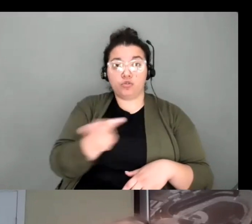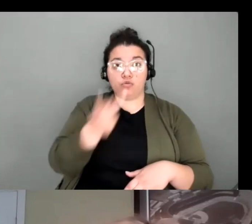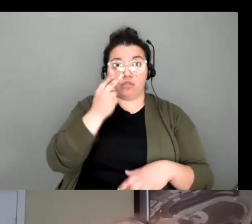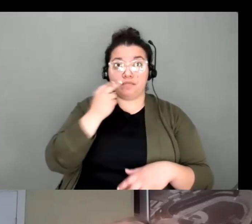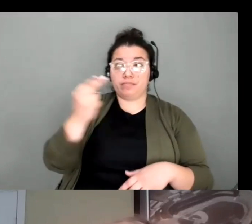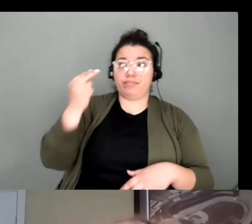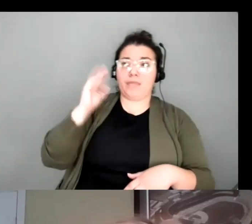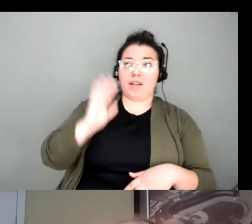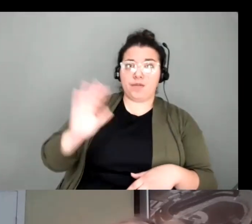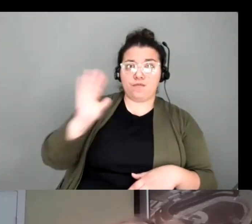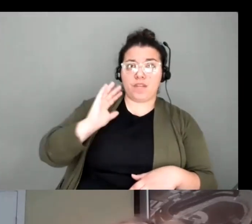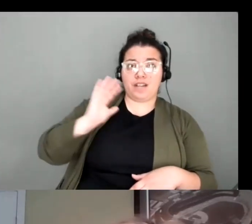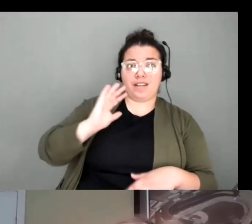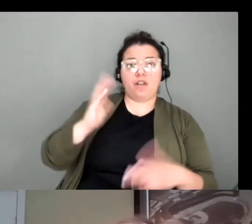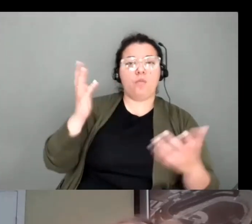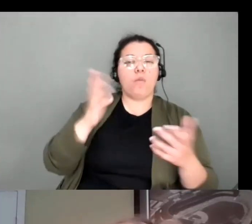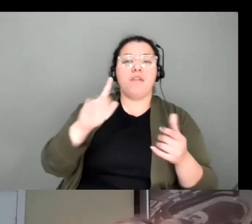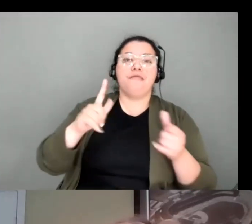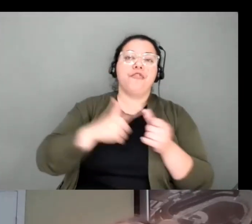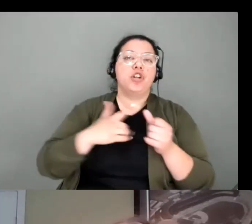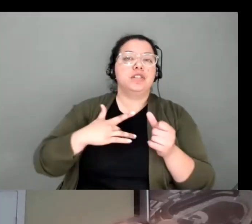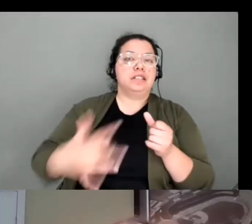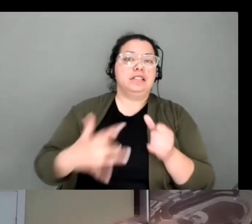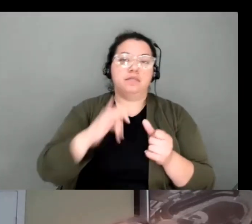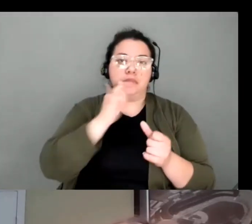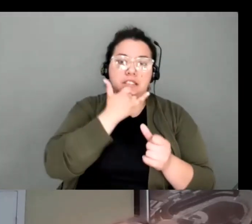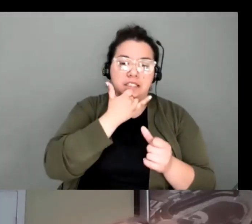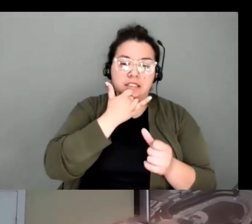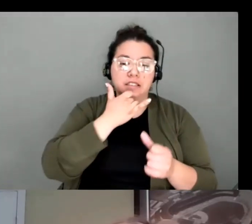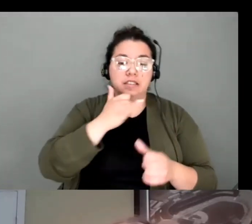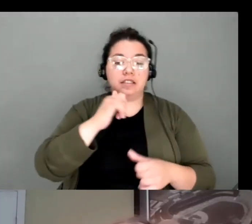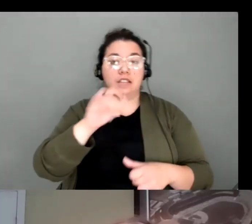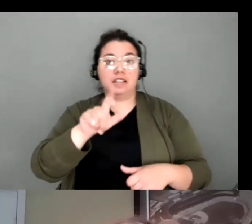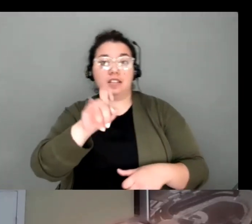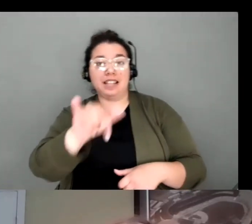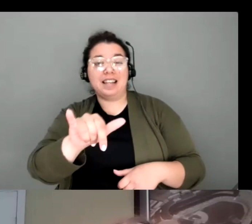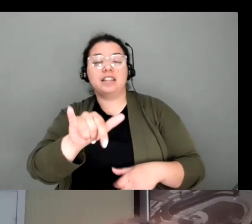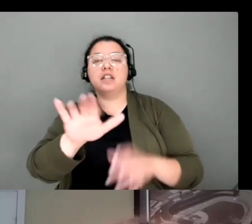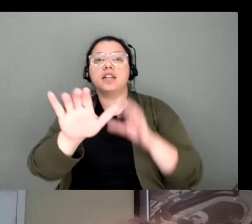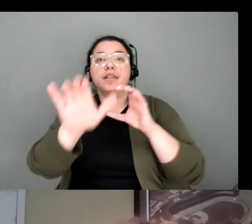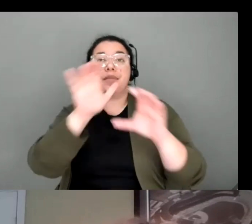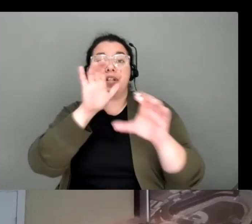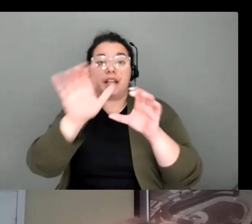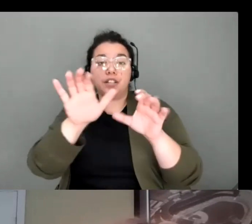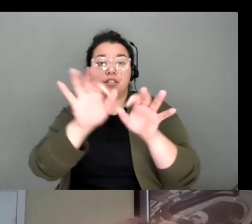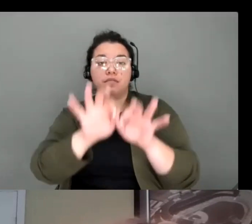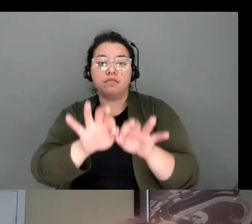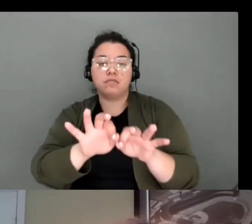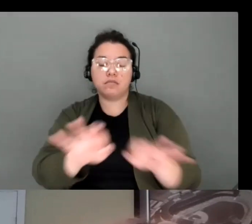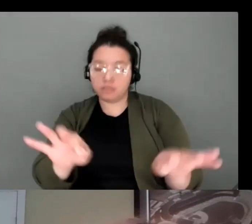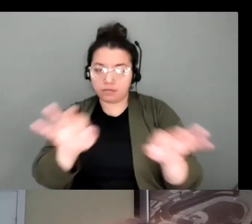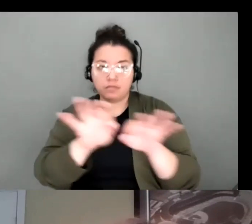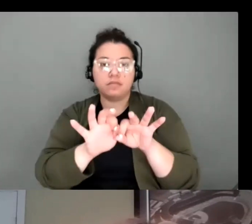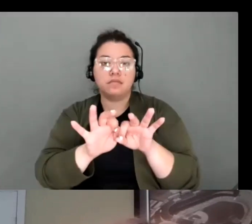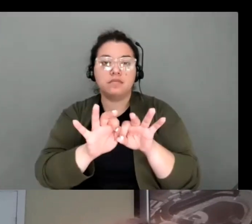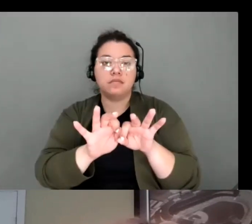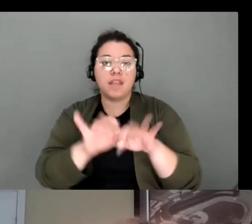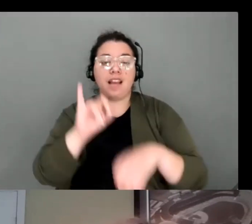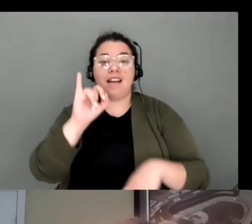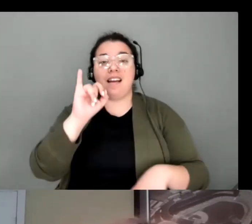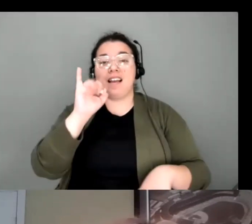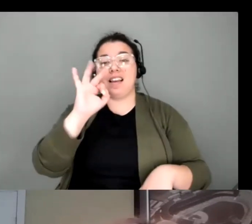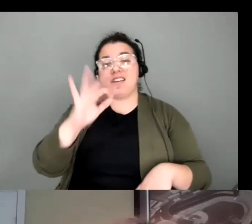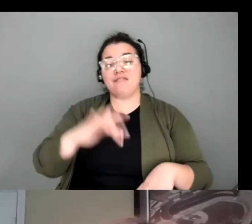Trinity and others today? Communication, definitely key. And when you're unsure